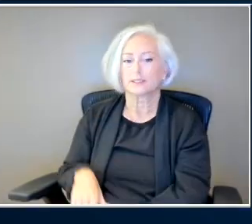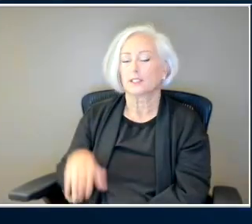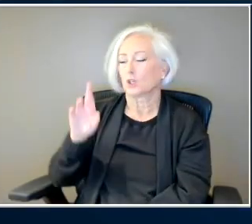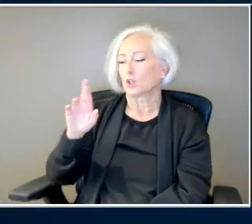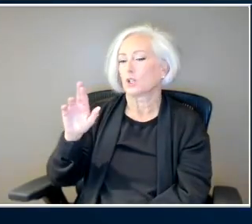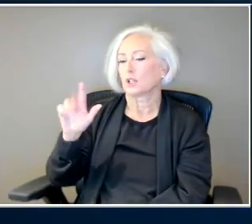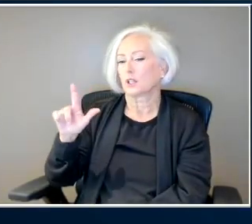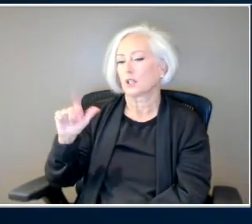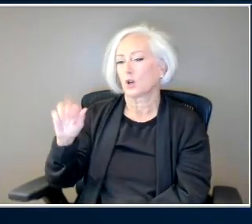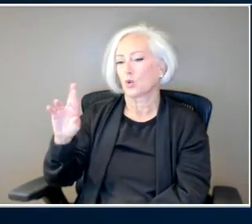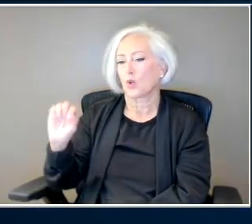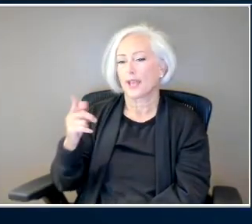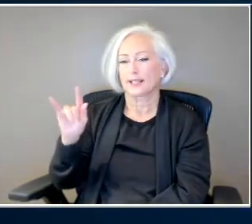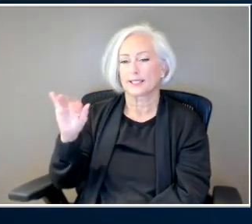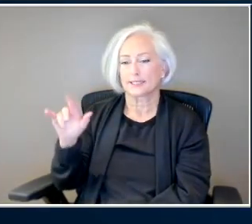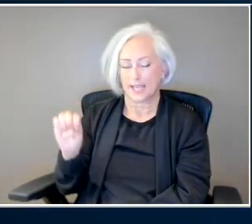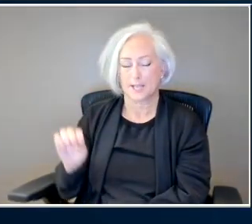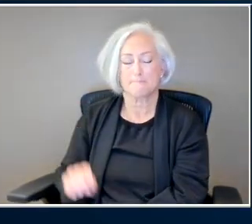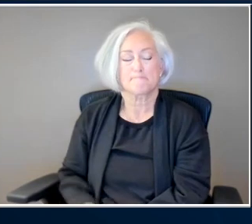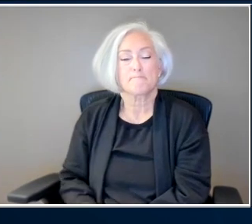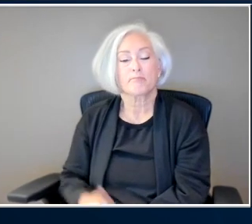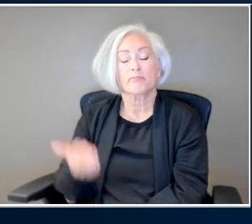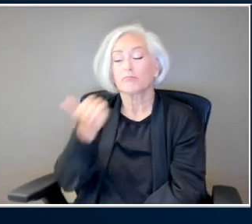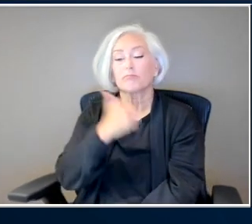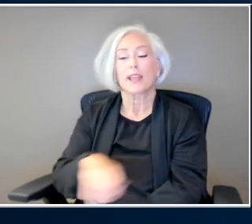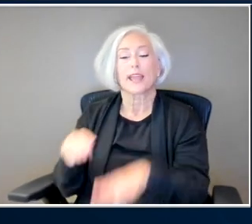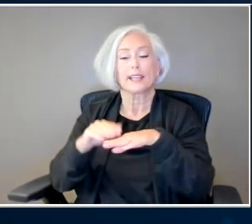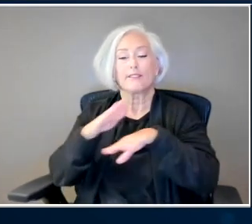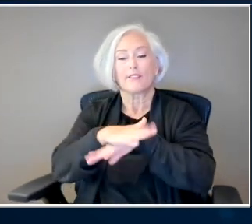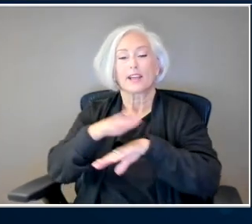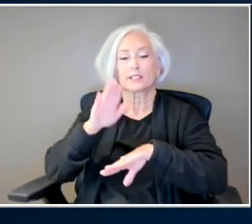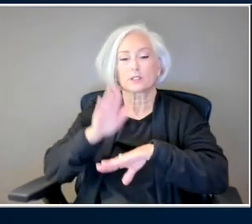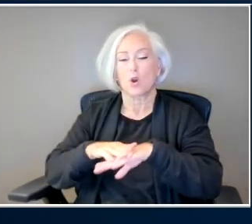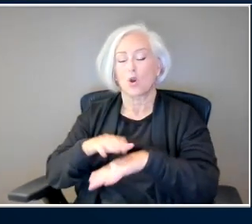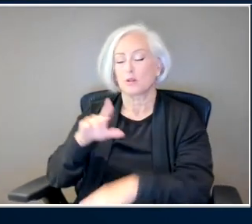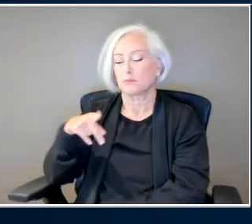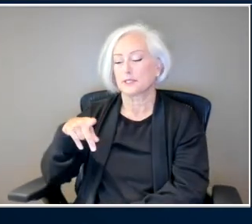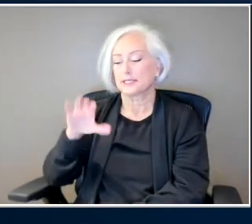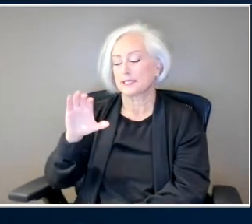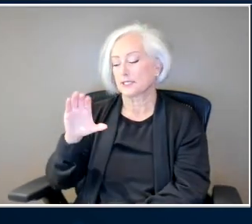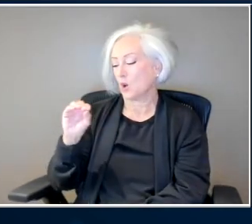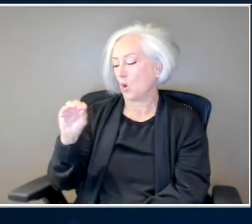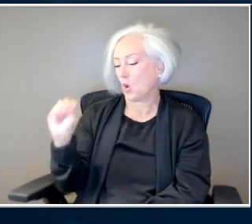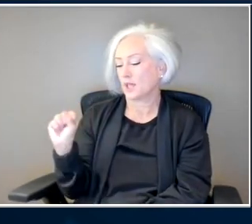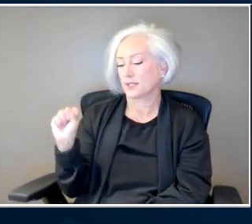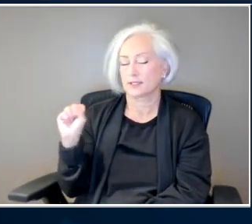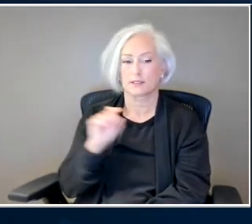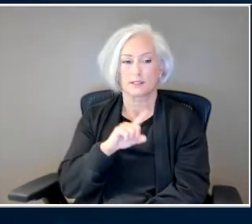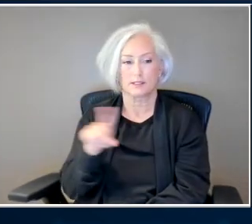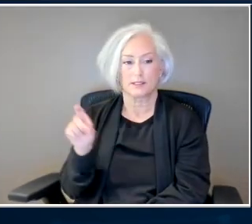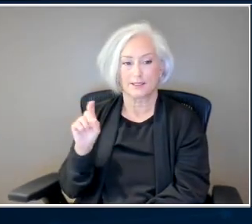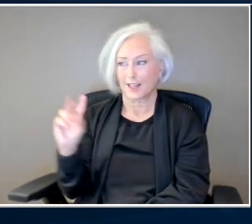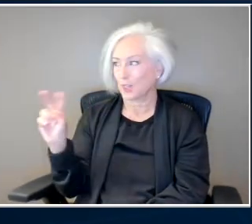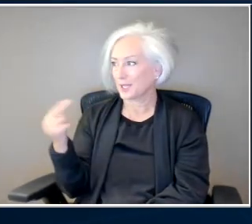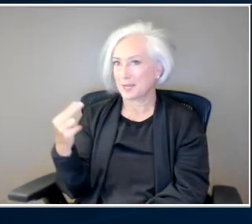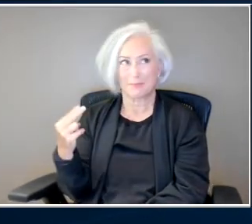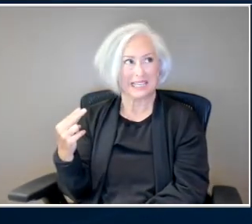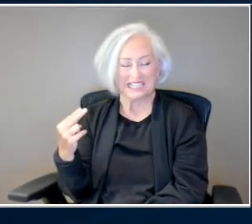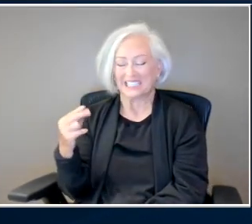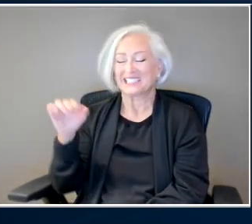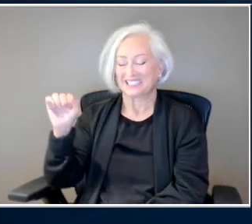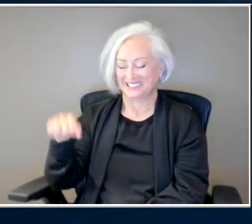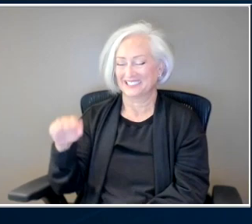to know, do these medications have any effect on PCOS? Oh, looking at me? Do you want to try that one? I'll let